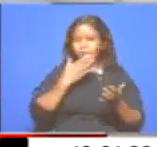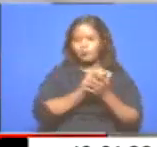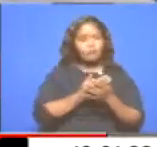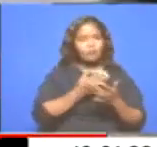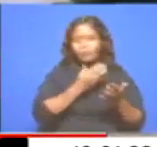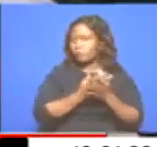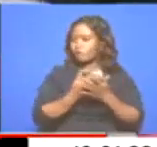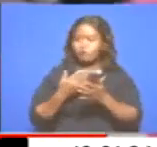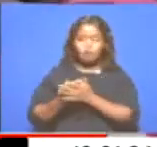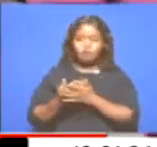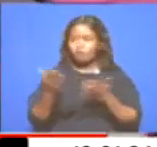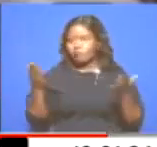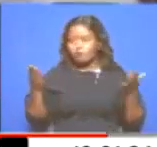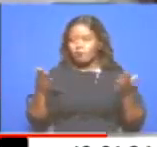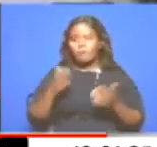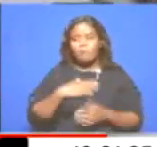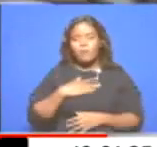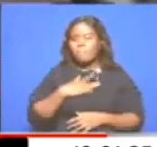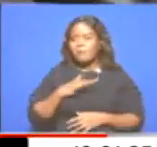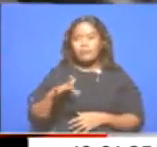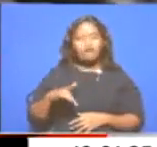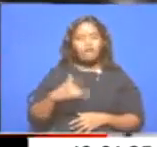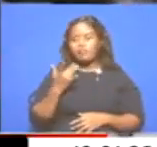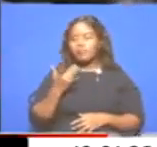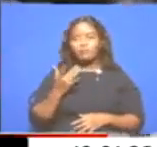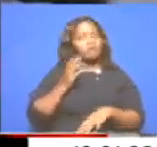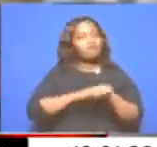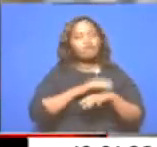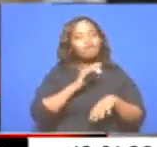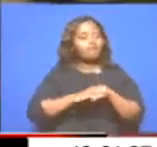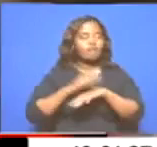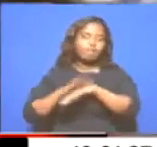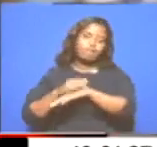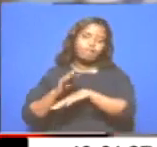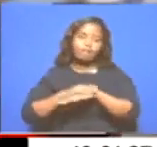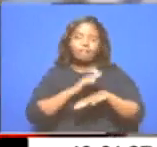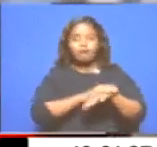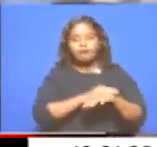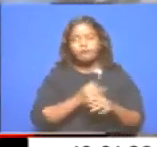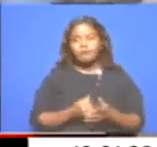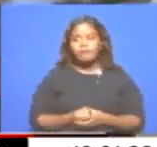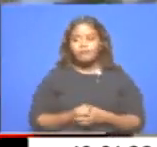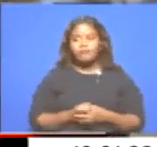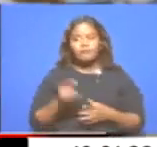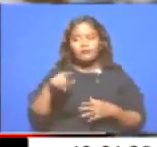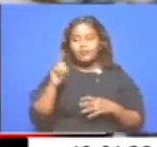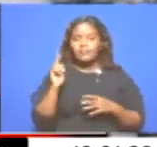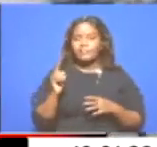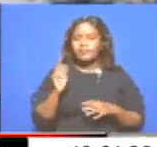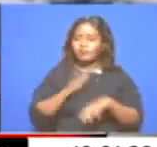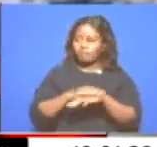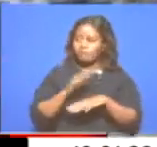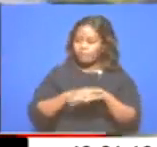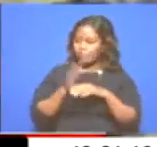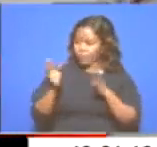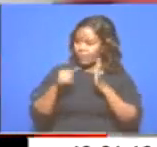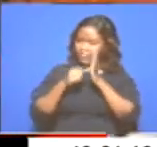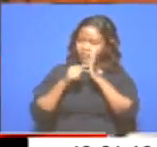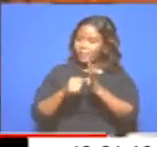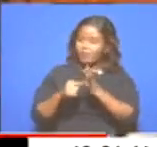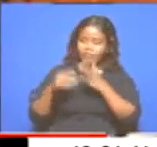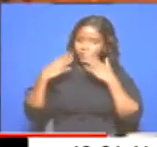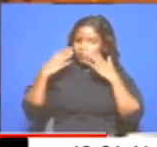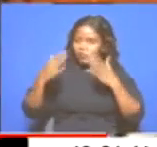feeling very great. Like, it's very good. It's such a nice gesture. Thank you so